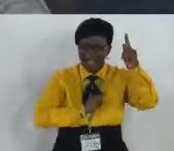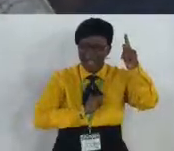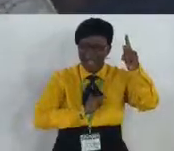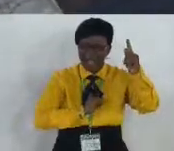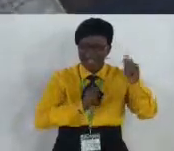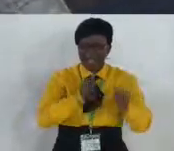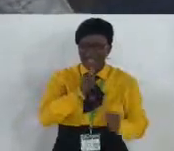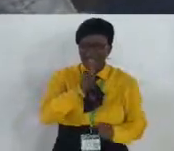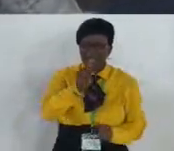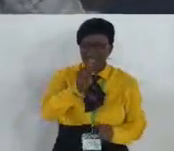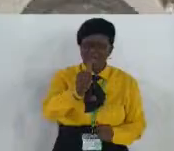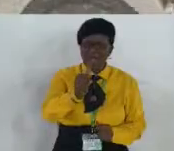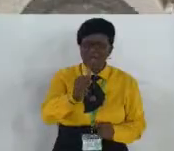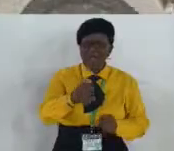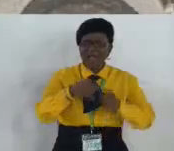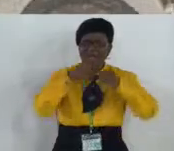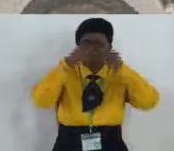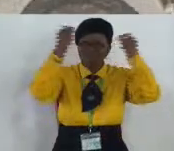great I